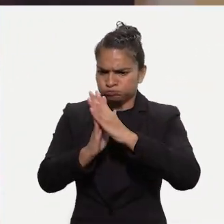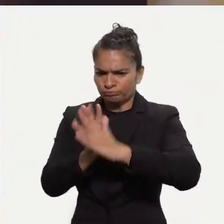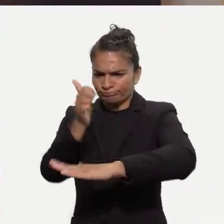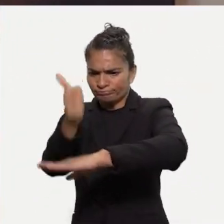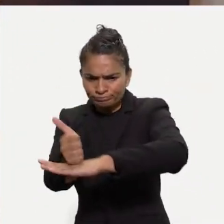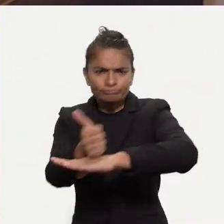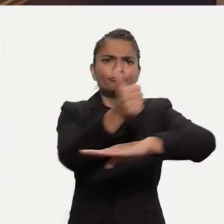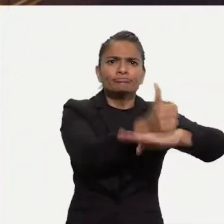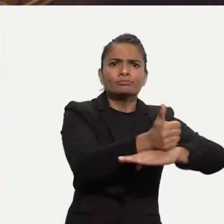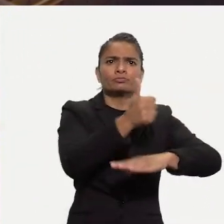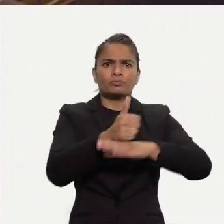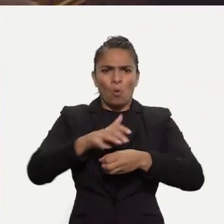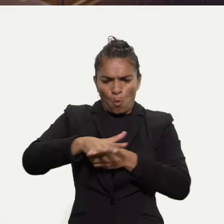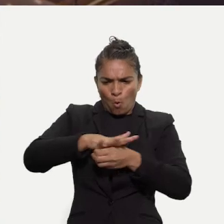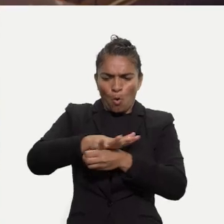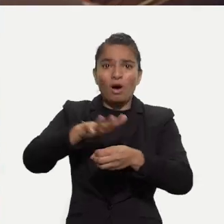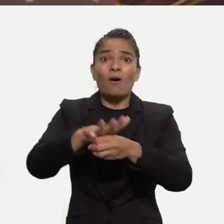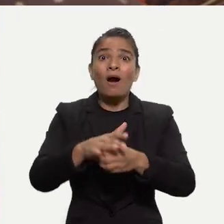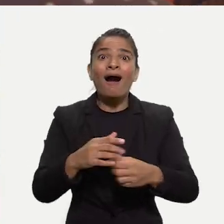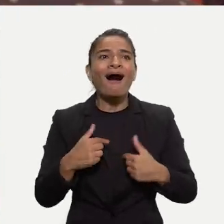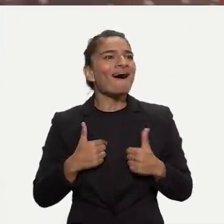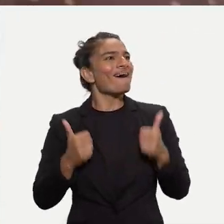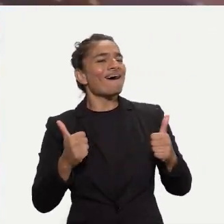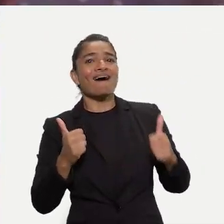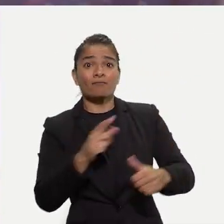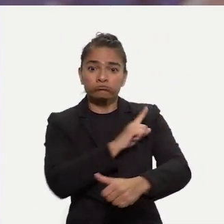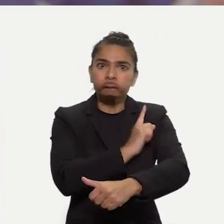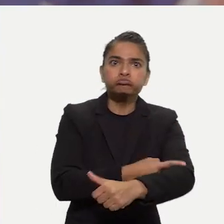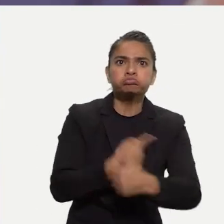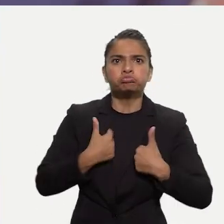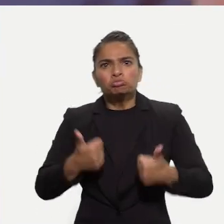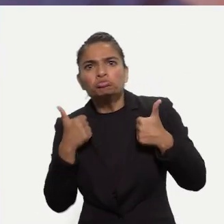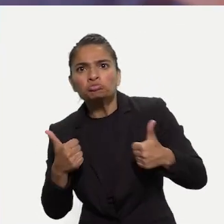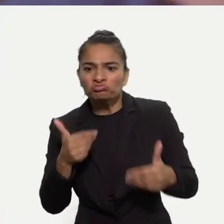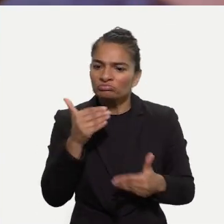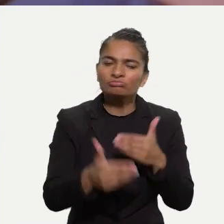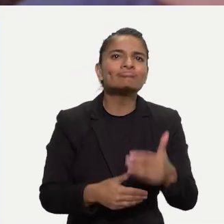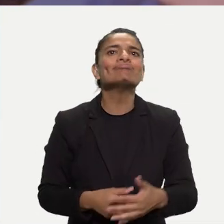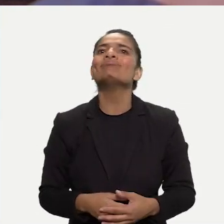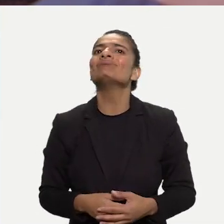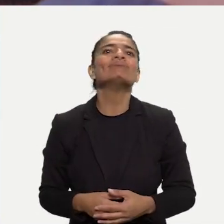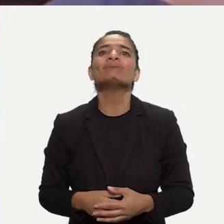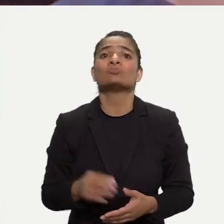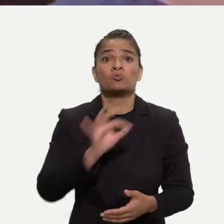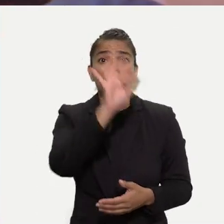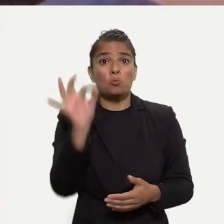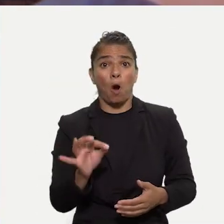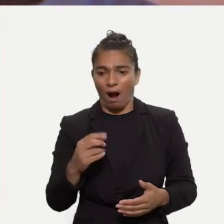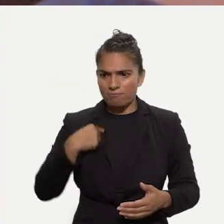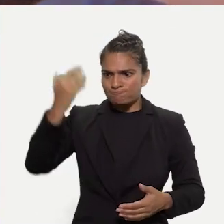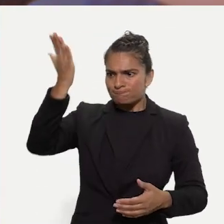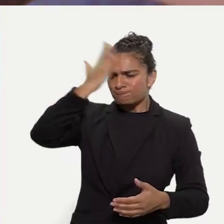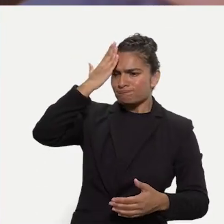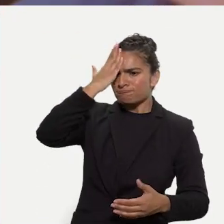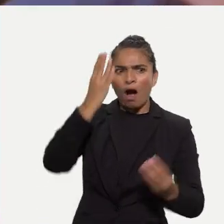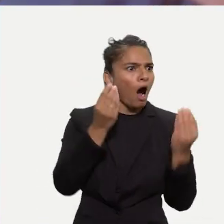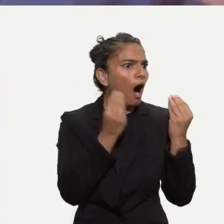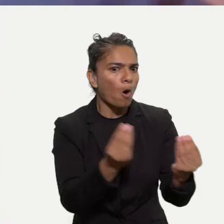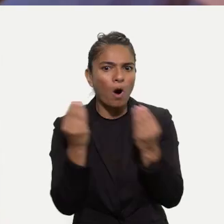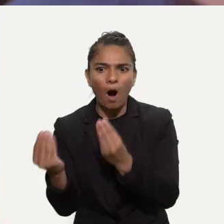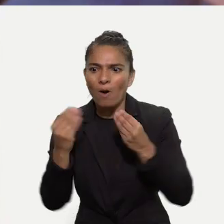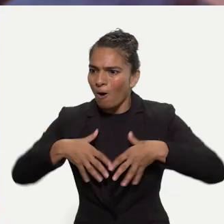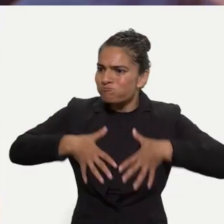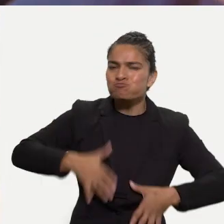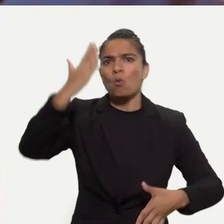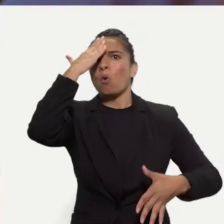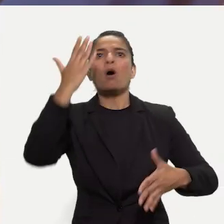these plans or these strategies, the way they had been developed, the local governments themselves did not have the capacities to